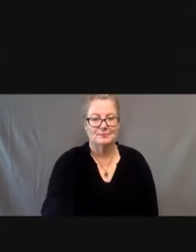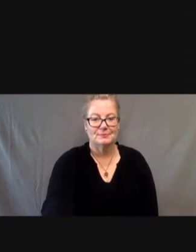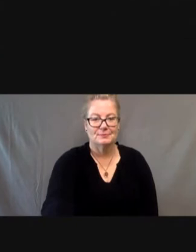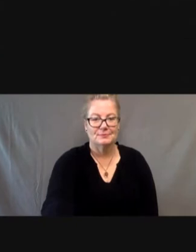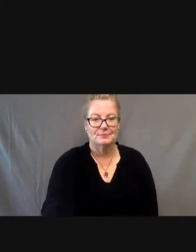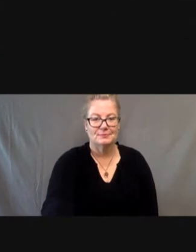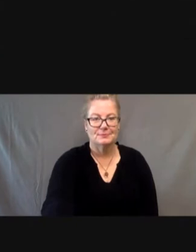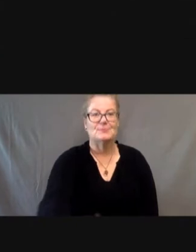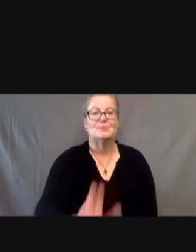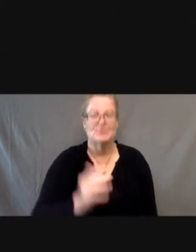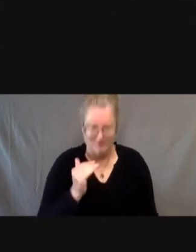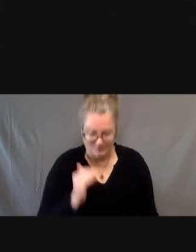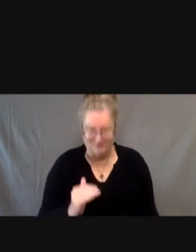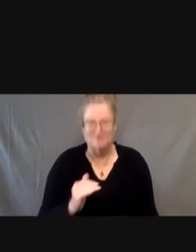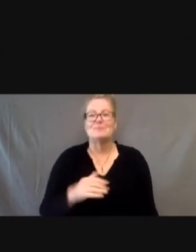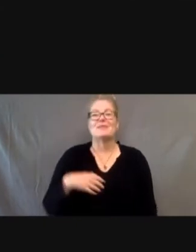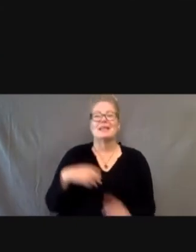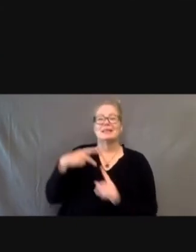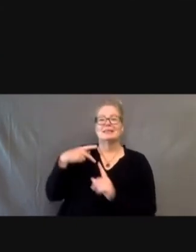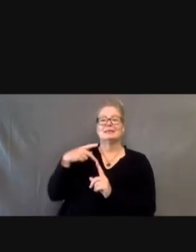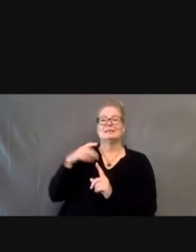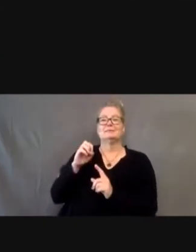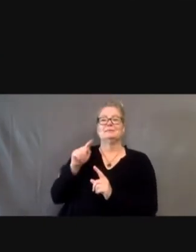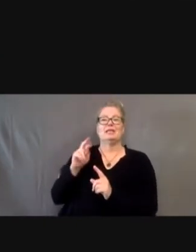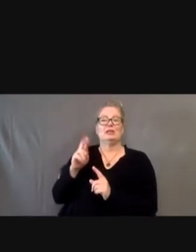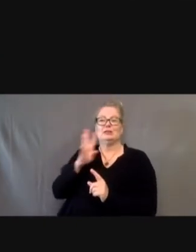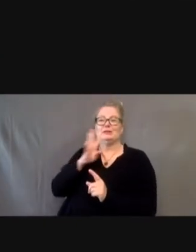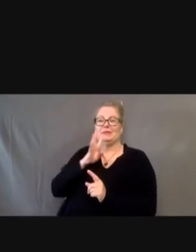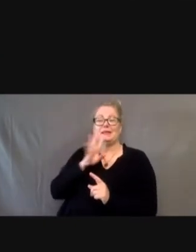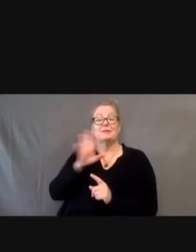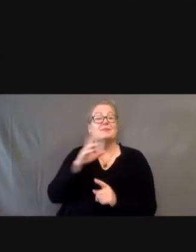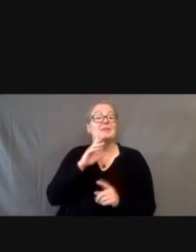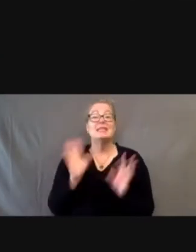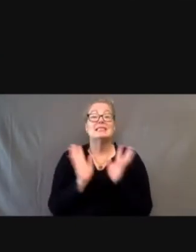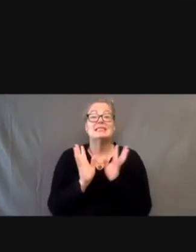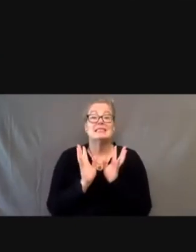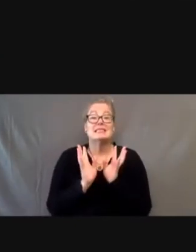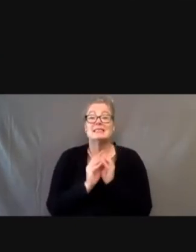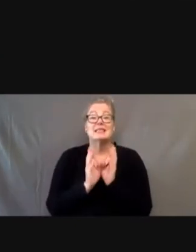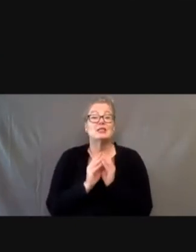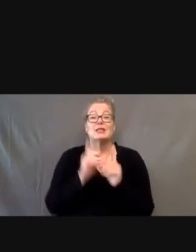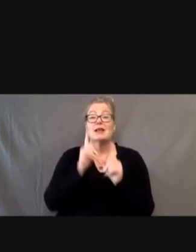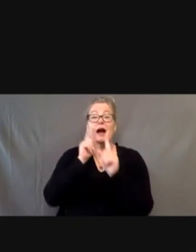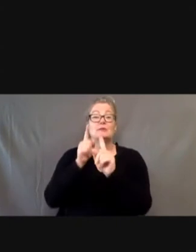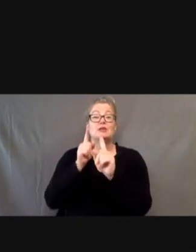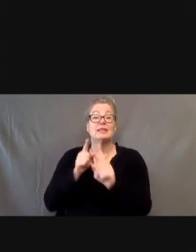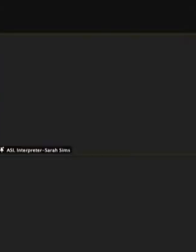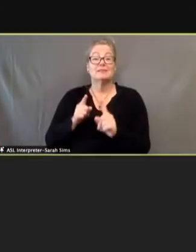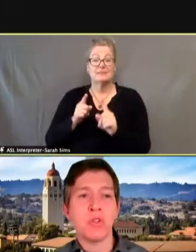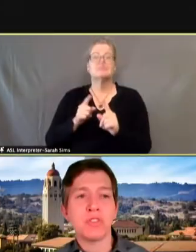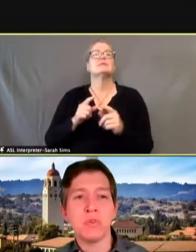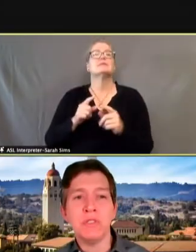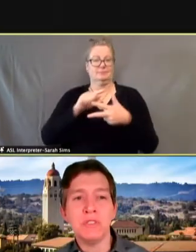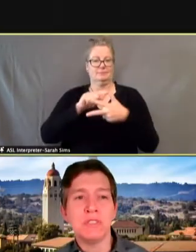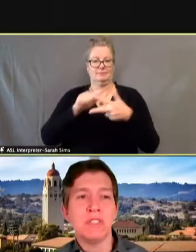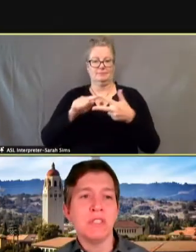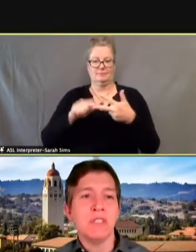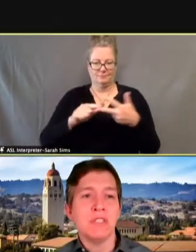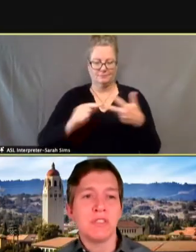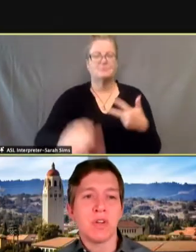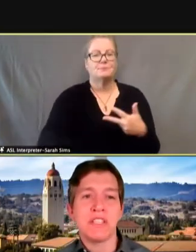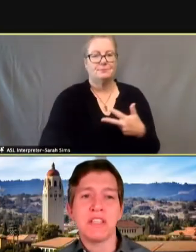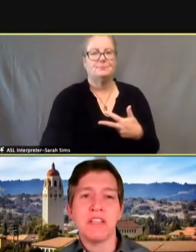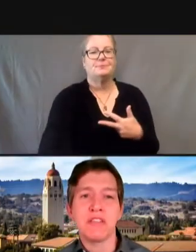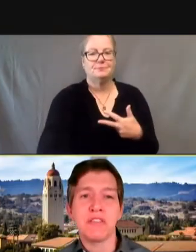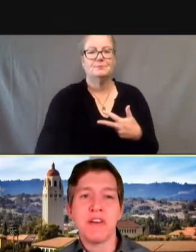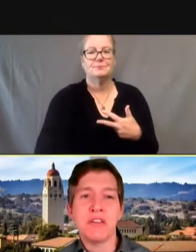The session objectives today are to identify strategies to initiate disability advocacy work in your school,